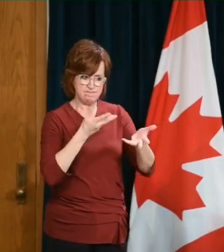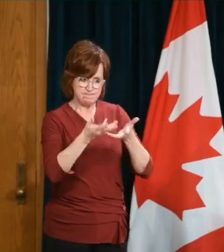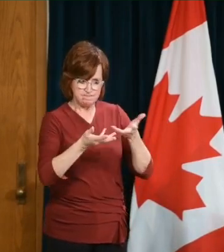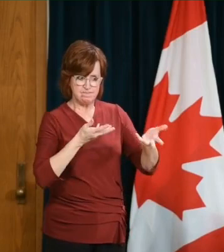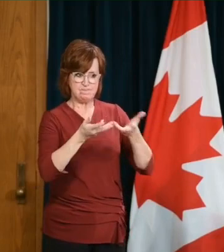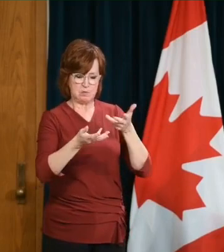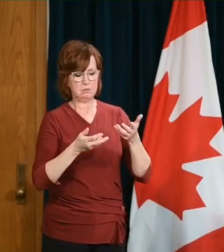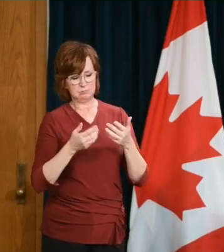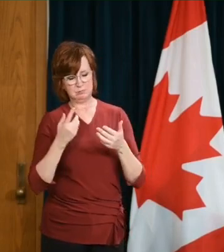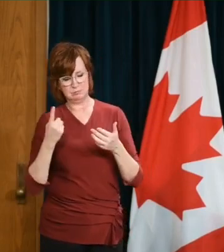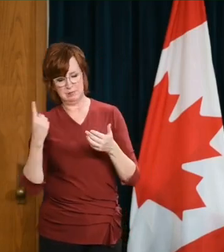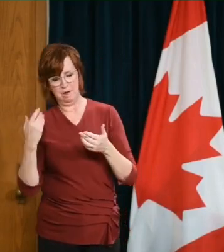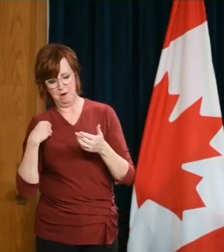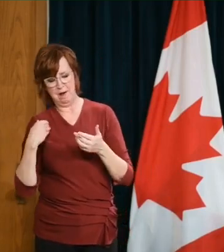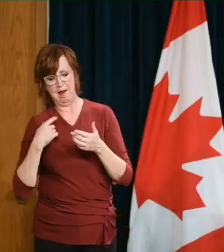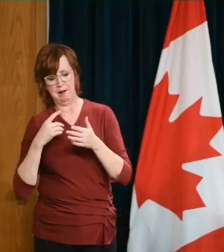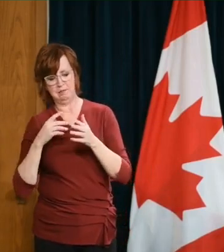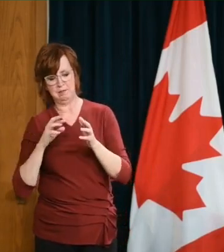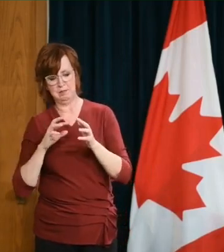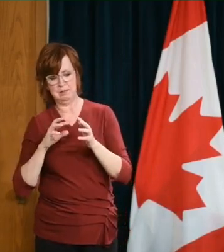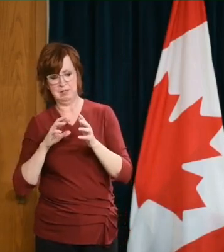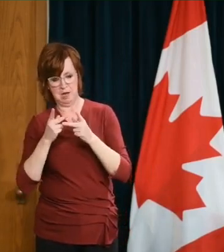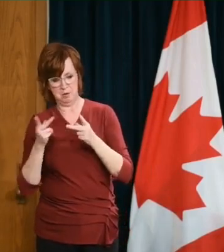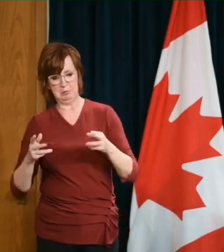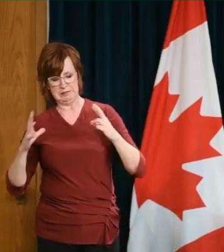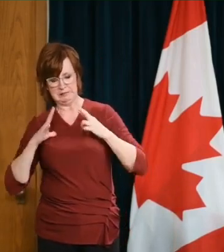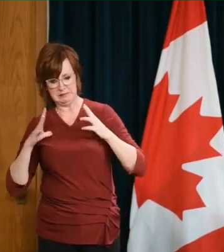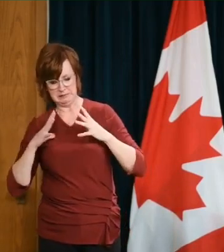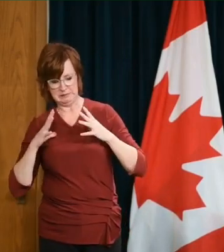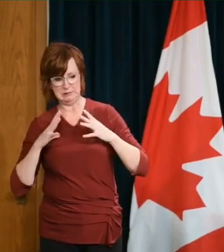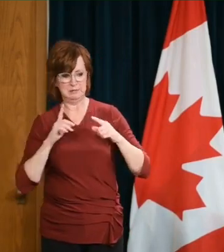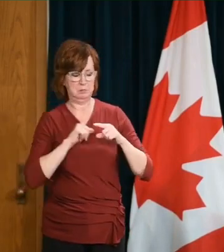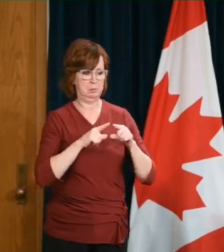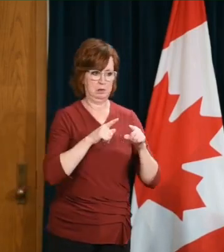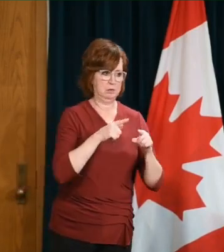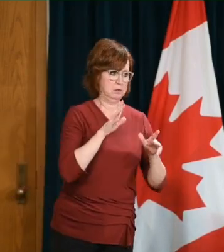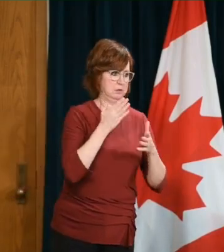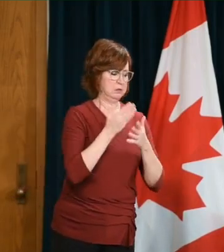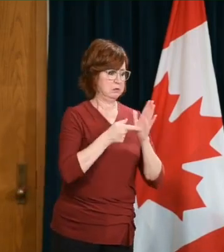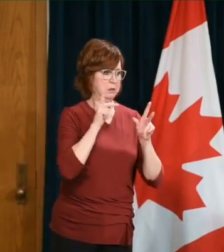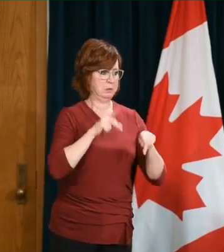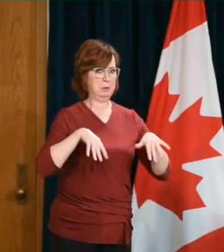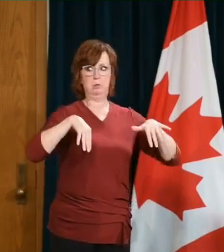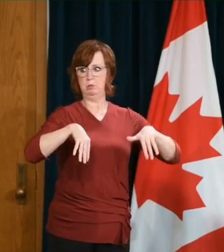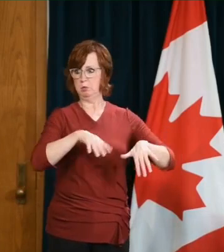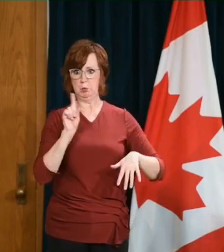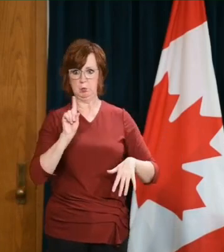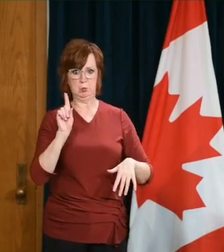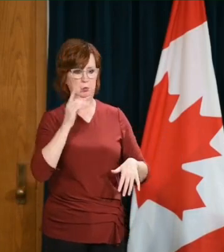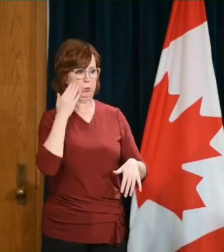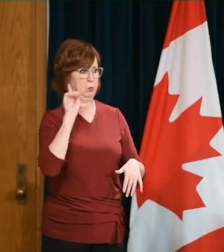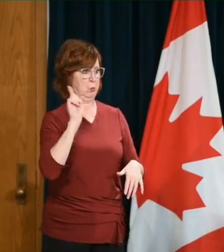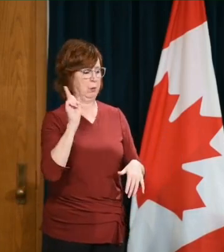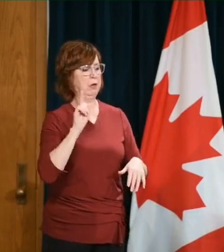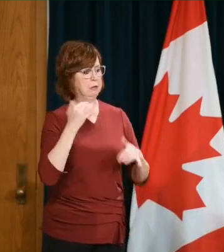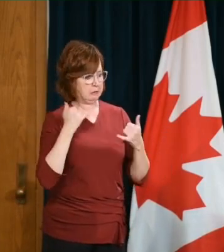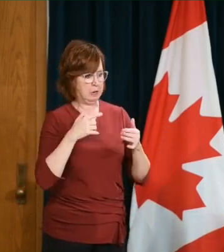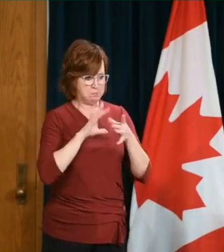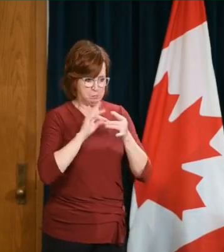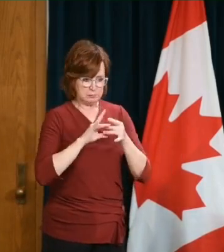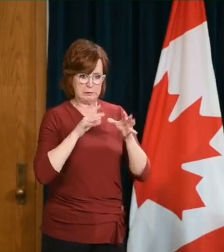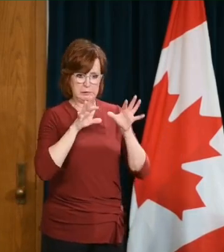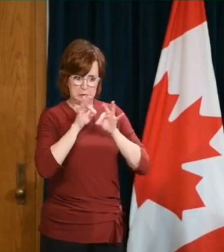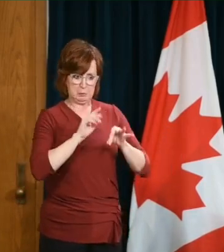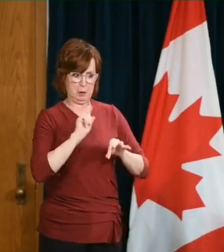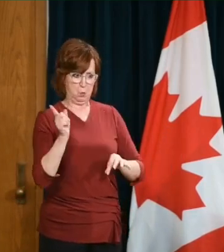always there, but a new access point for people to call in the Public Safety Agency to triage some of the concerns